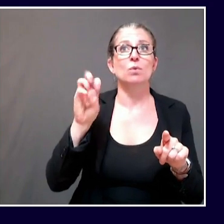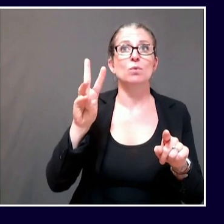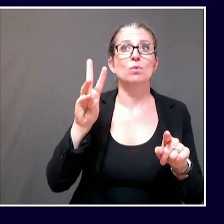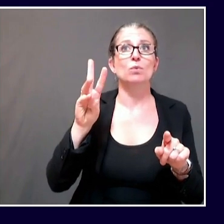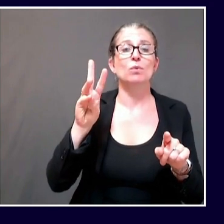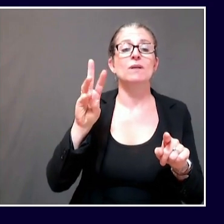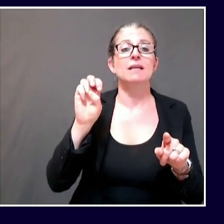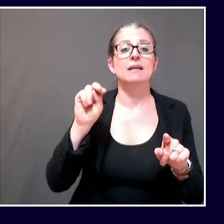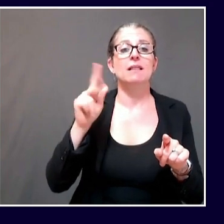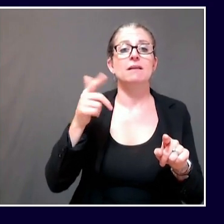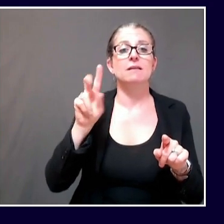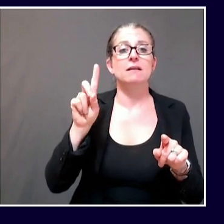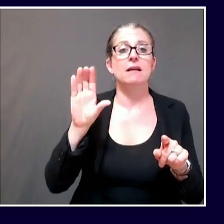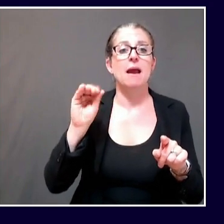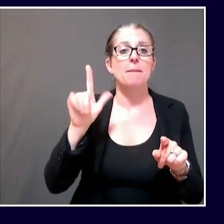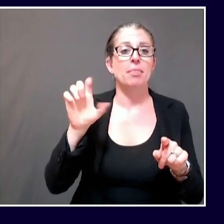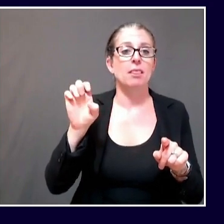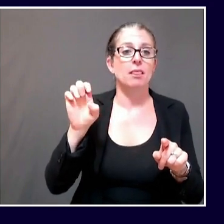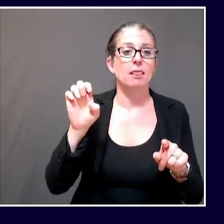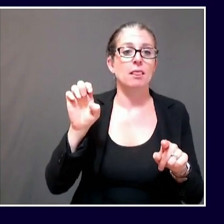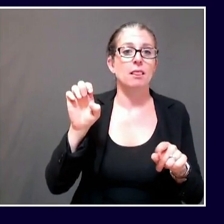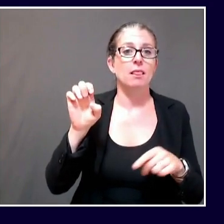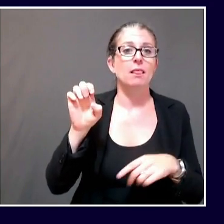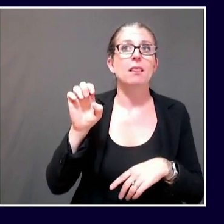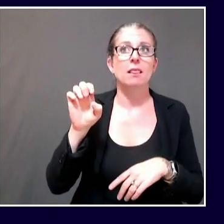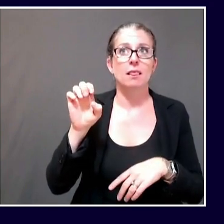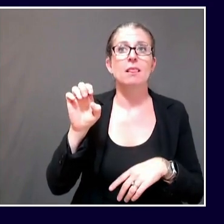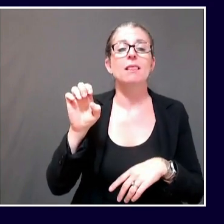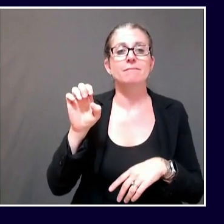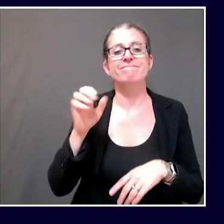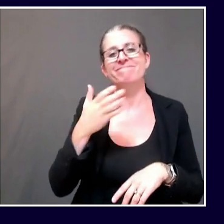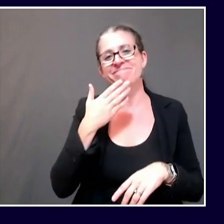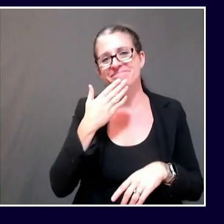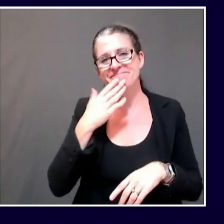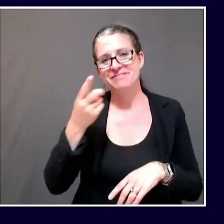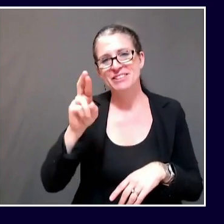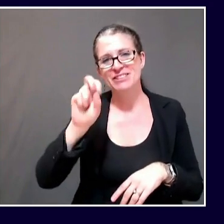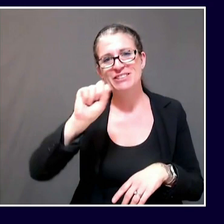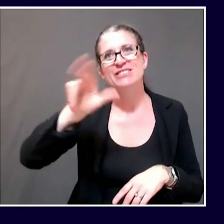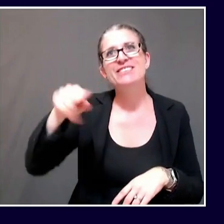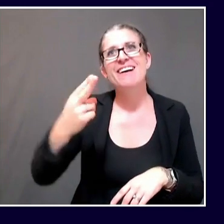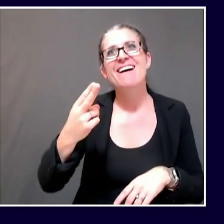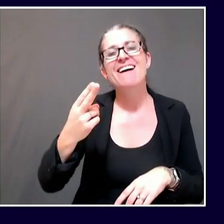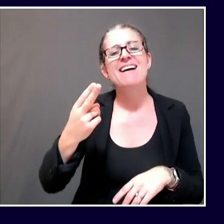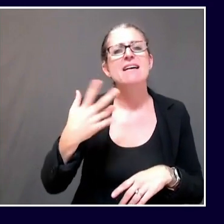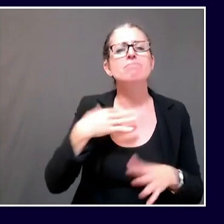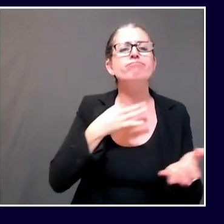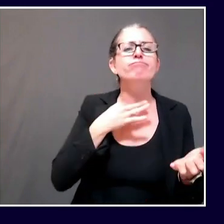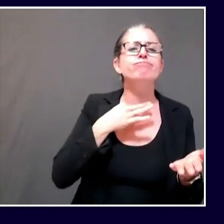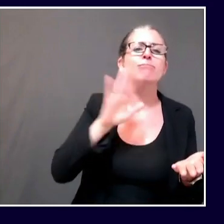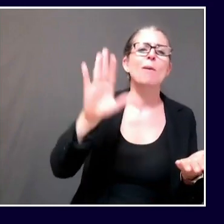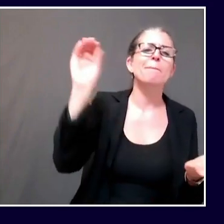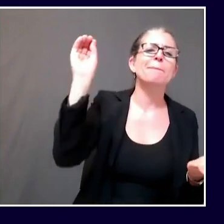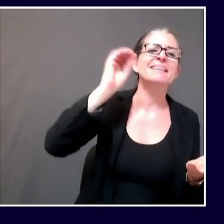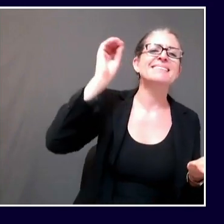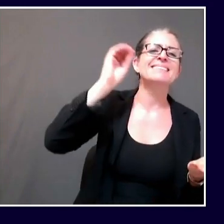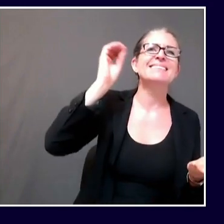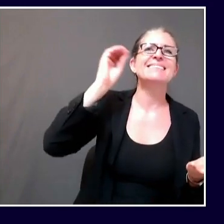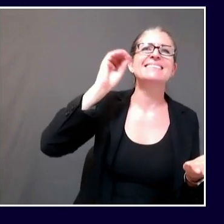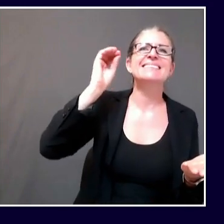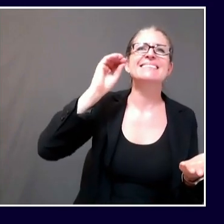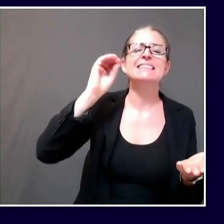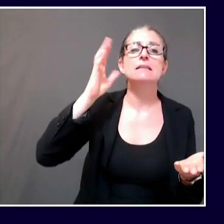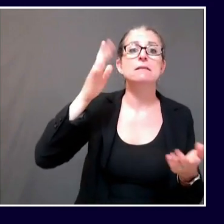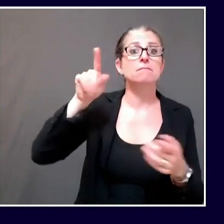Hi, Dr. Shah. Overall, your opinion, how concerned are you about this outbreak and subsequent outbreaks, given what we